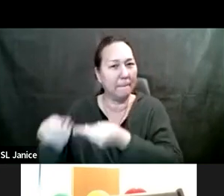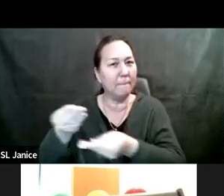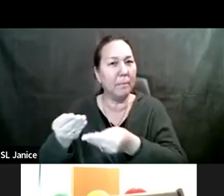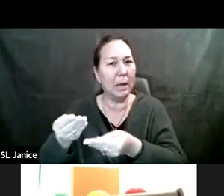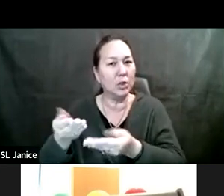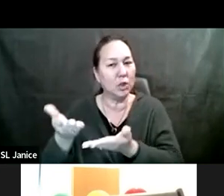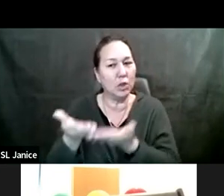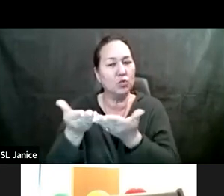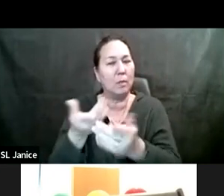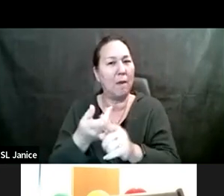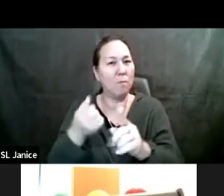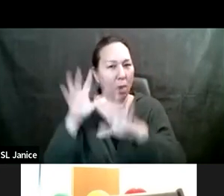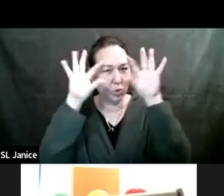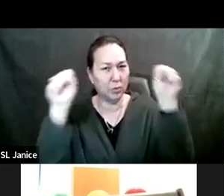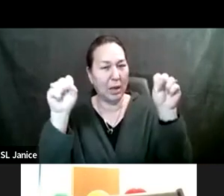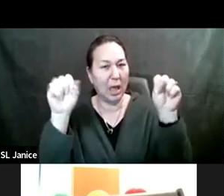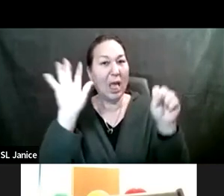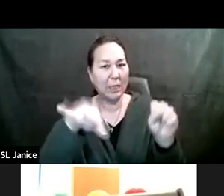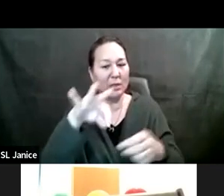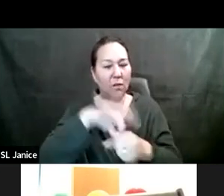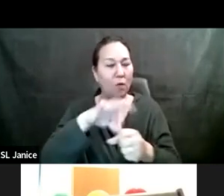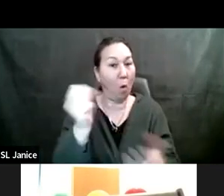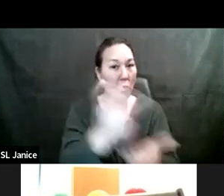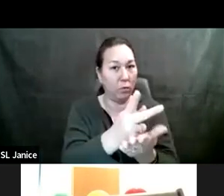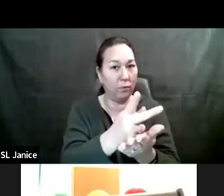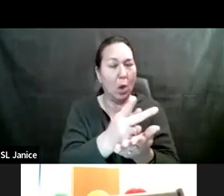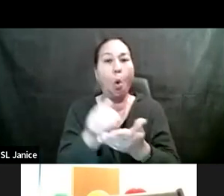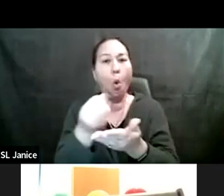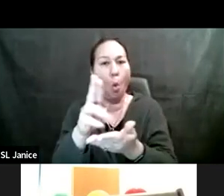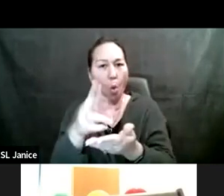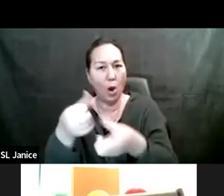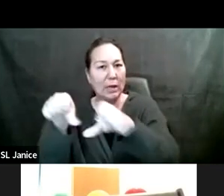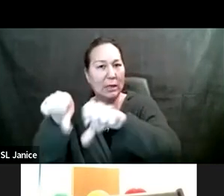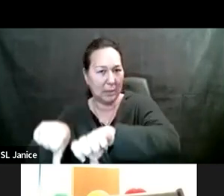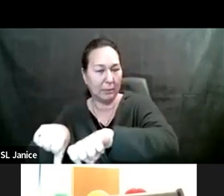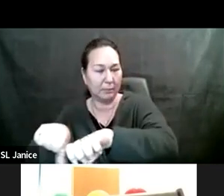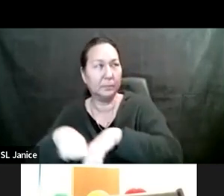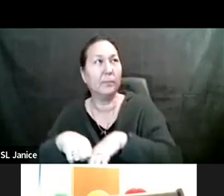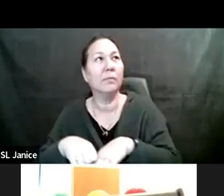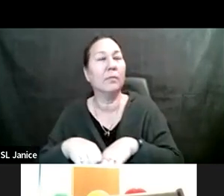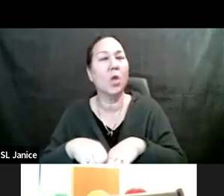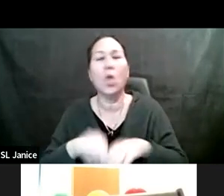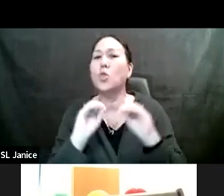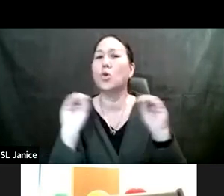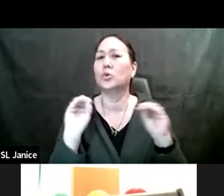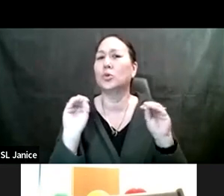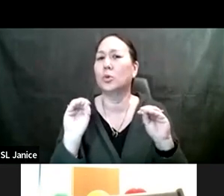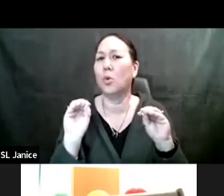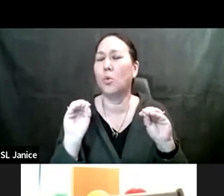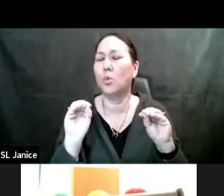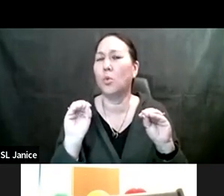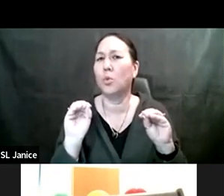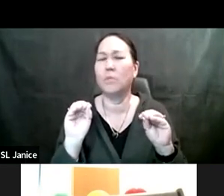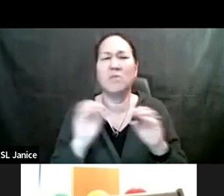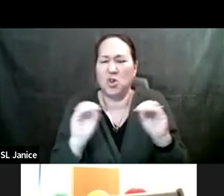is a vote of approval that is a vote of rejection uh there is no there's nothing